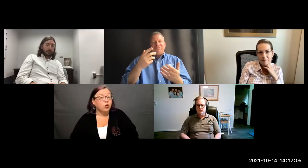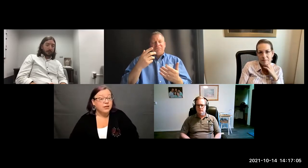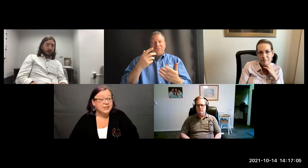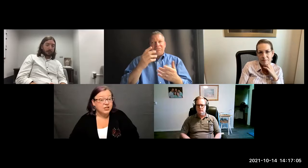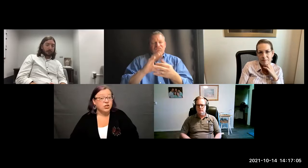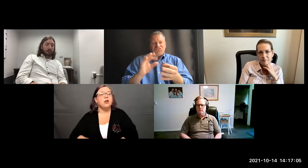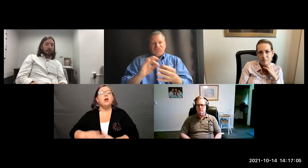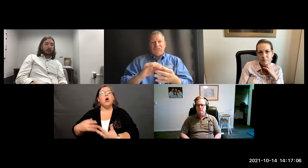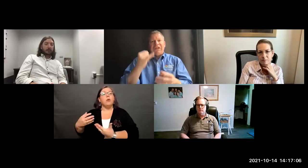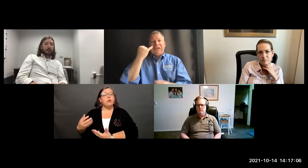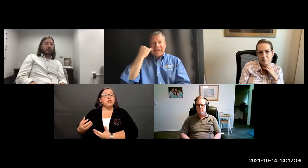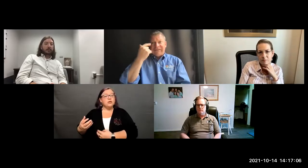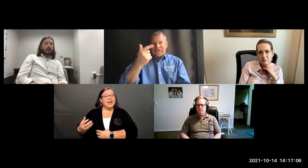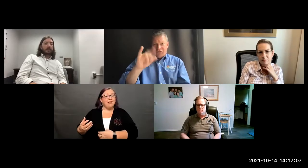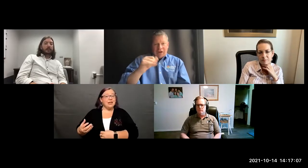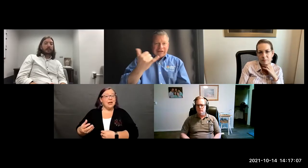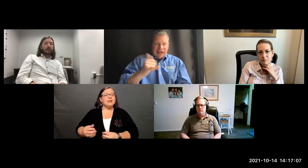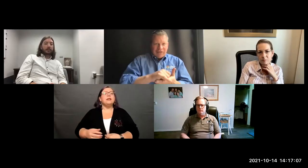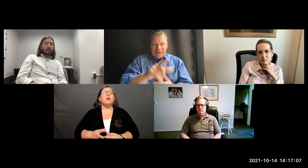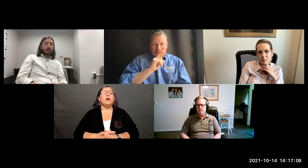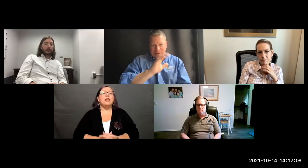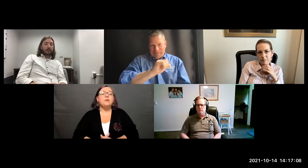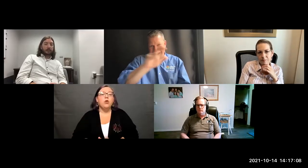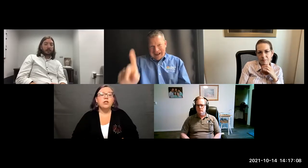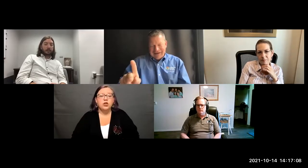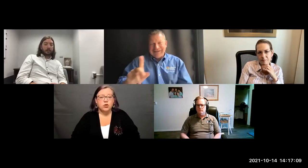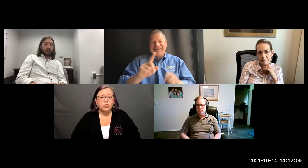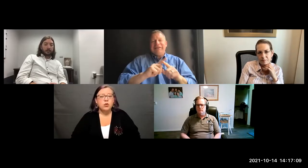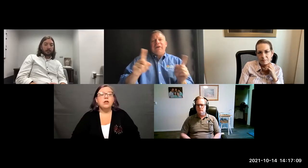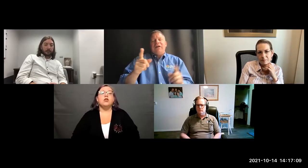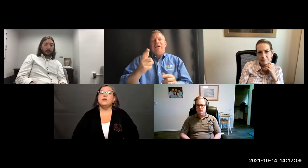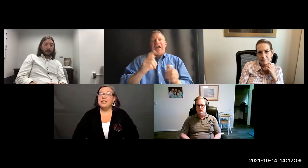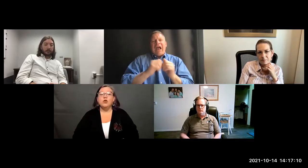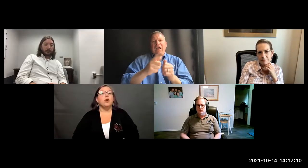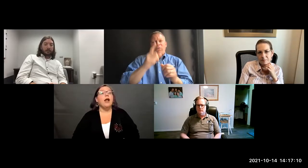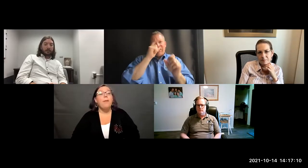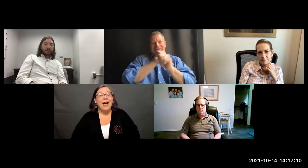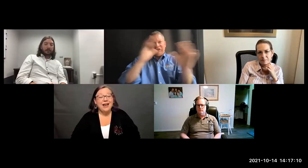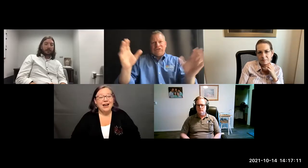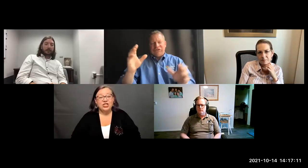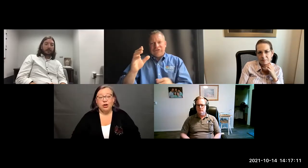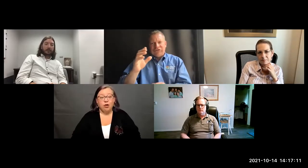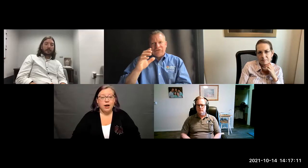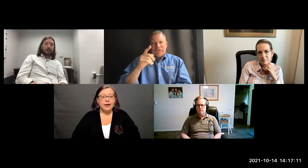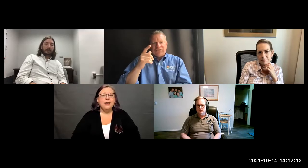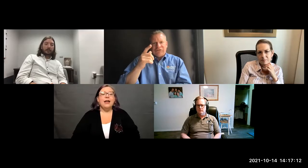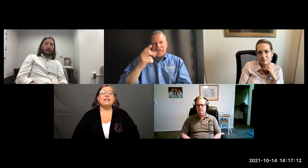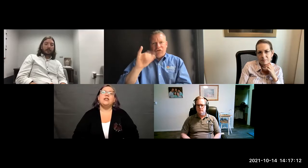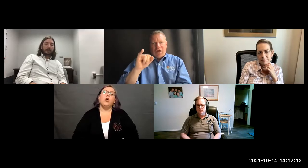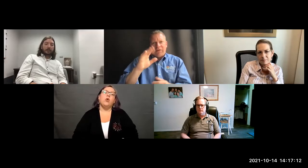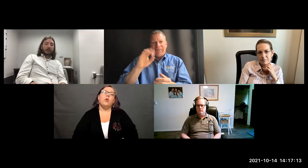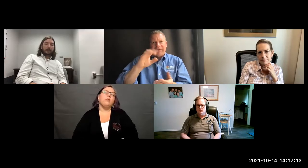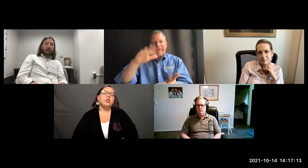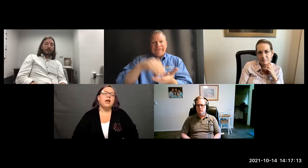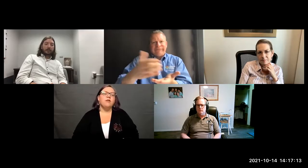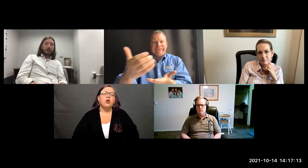like-minded organization? Are we going to use Gallaudet? When I spoke with you, you said that you are now back at GRI. And